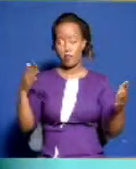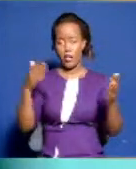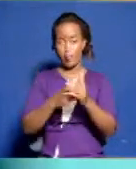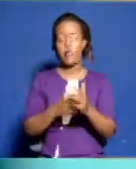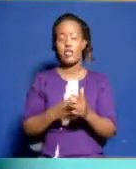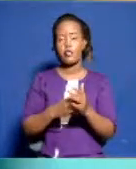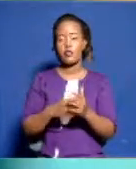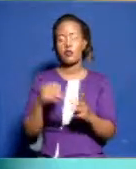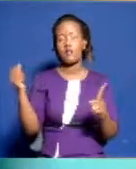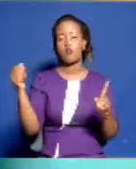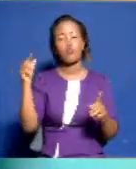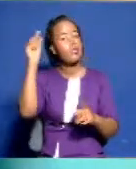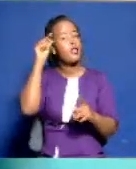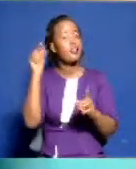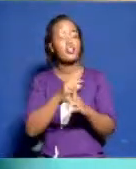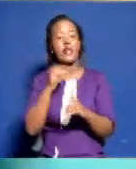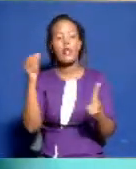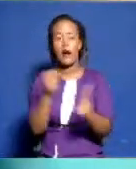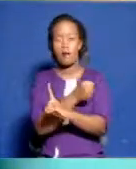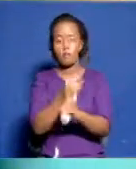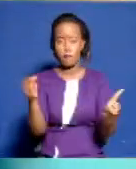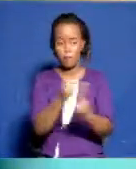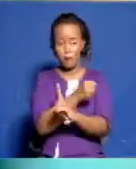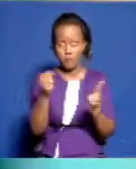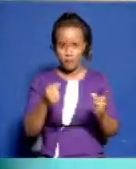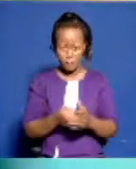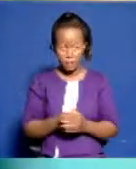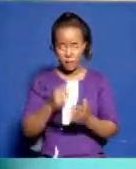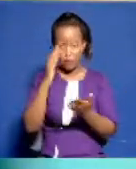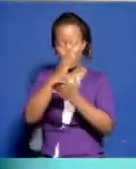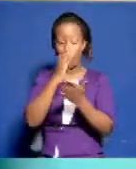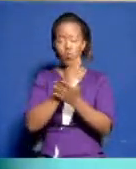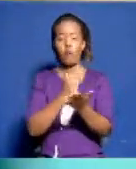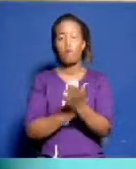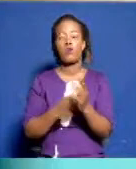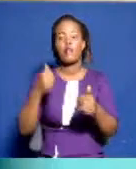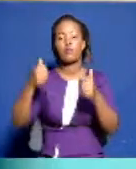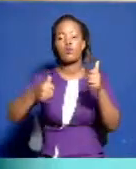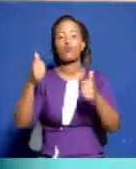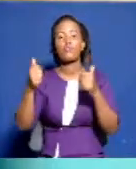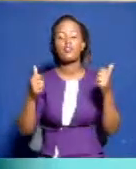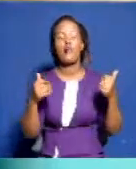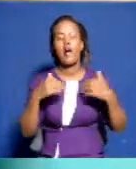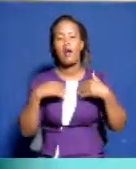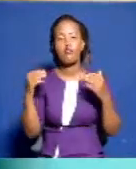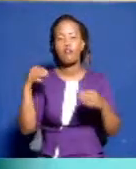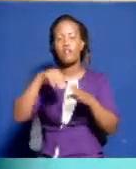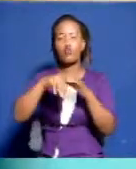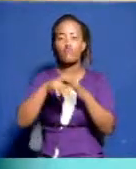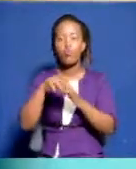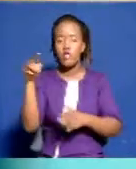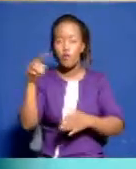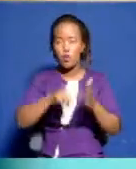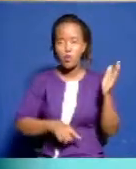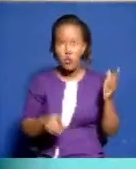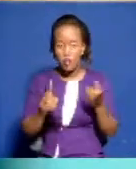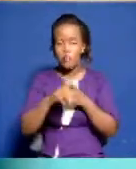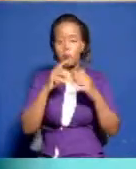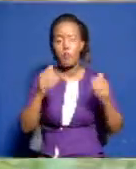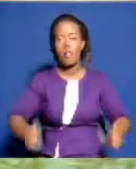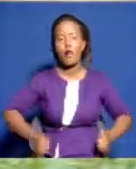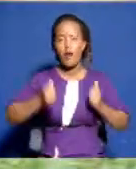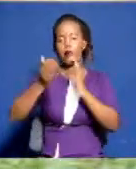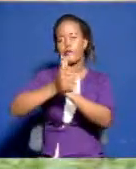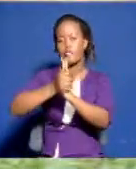in the area. The initiative, that was dubbed Recovery and Resilience Program, will entail, among others, life skills